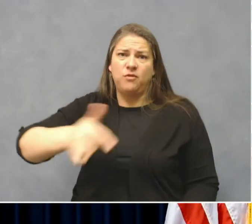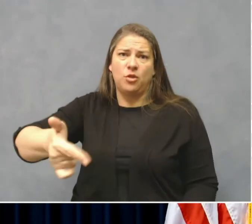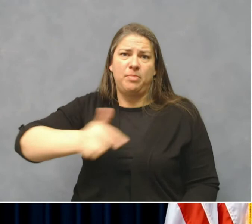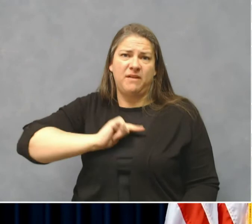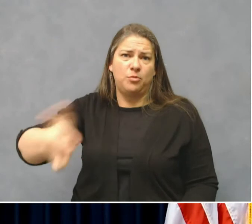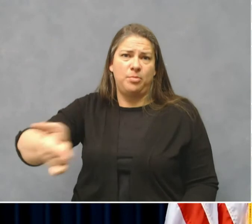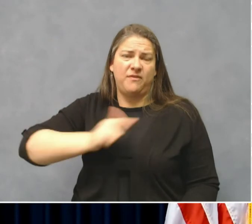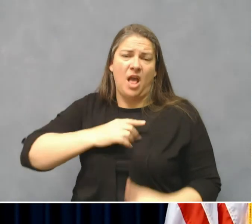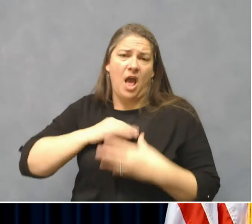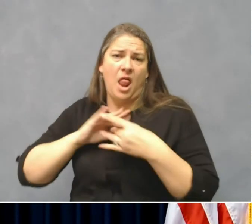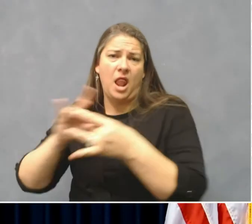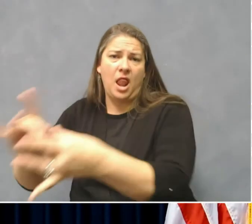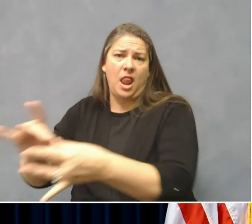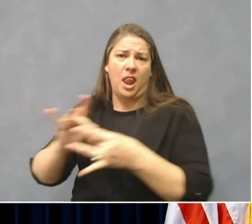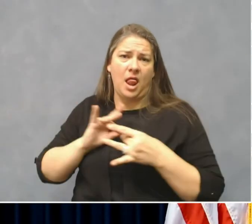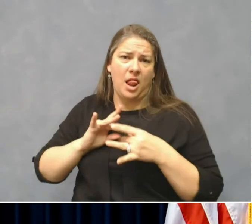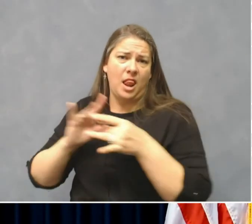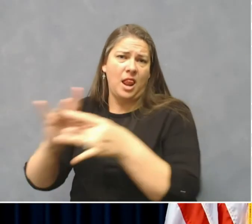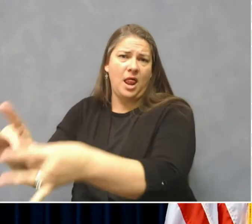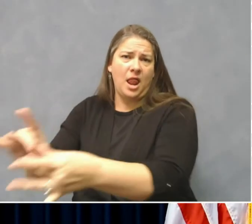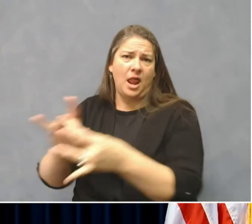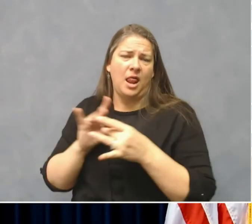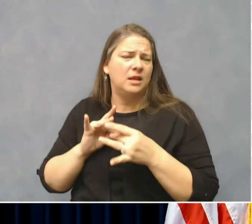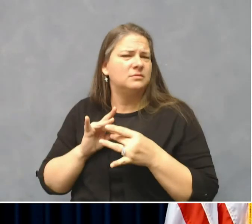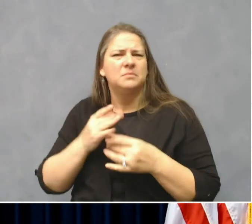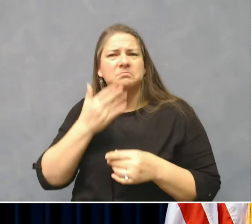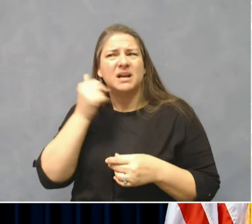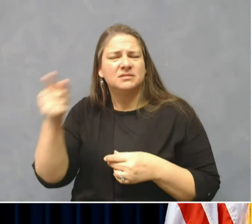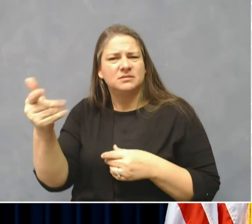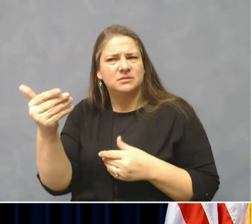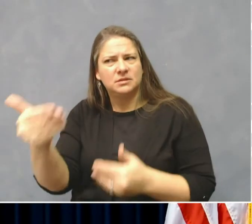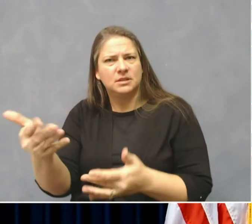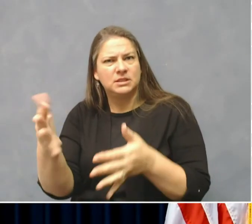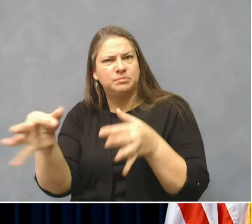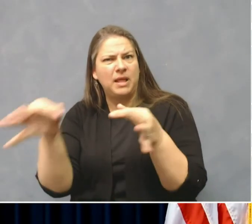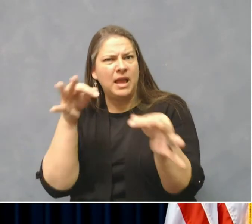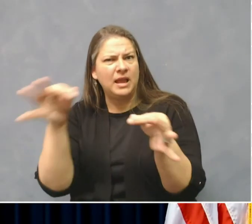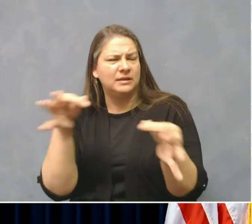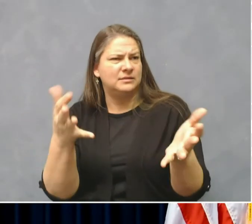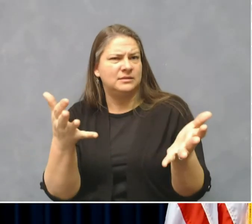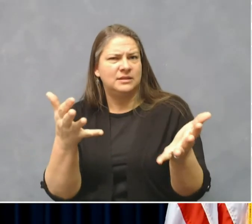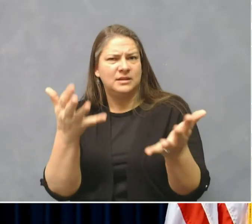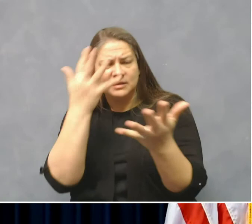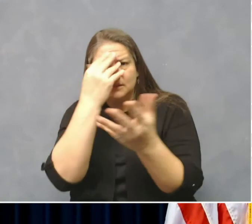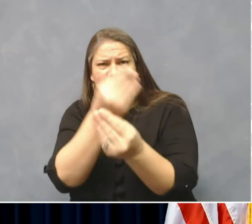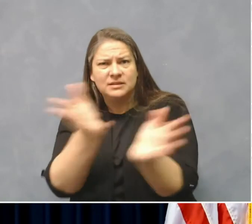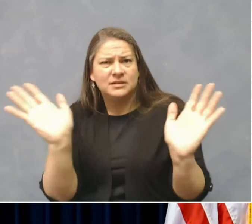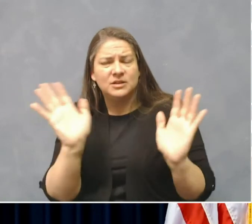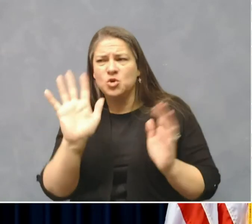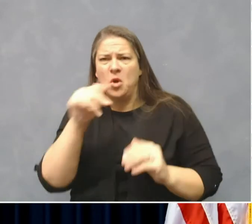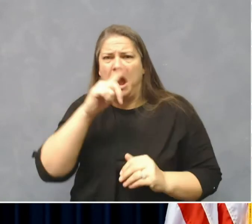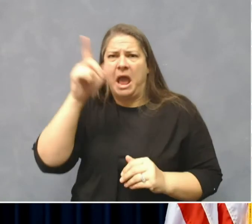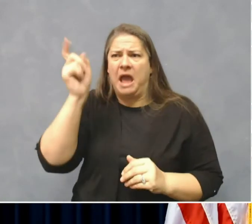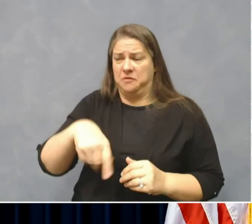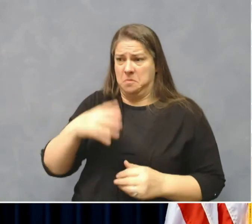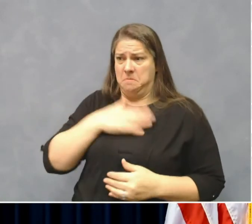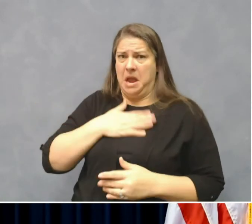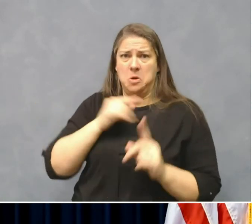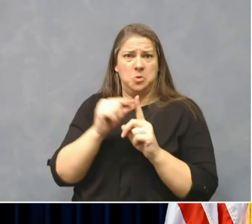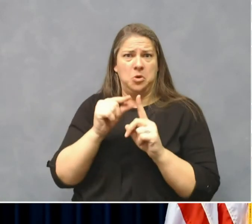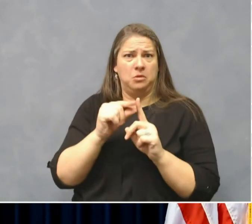media from explaining to people at a time when they really need to hear it. That doesn't mean you quote me. You can quote the expert. You can quote